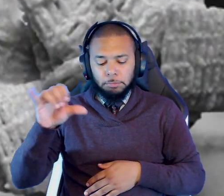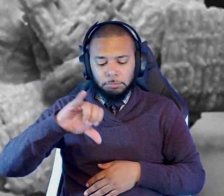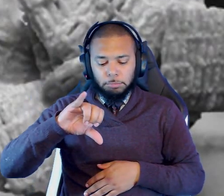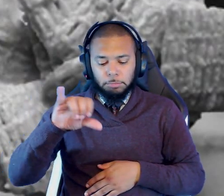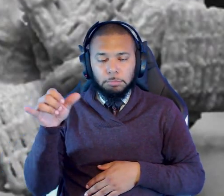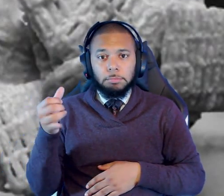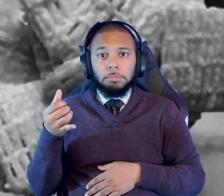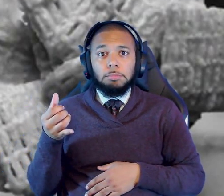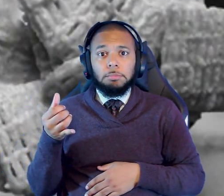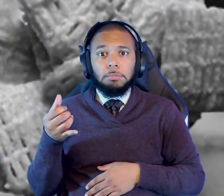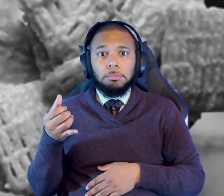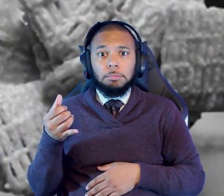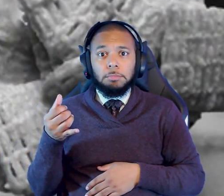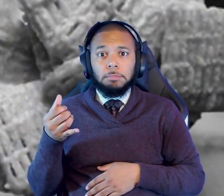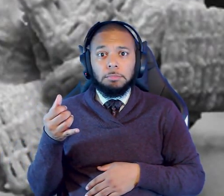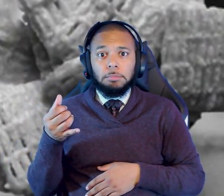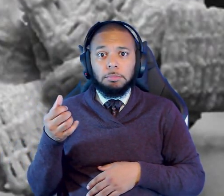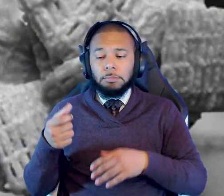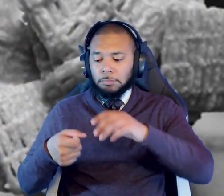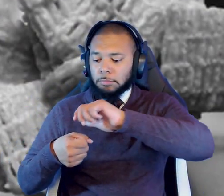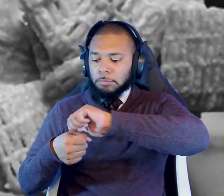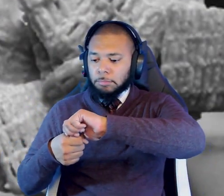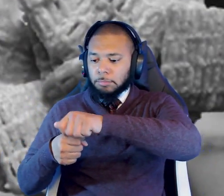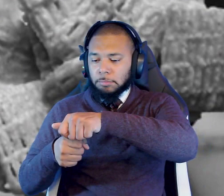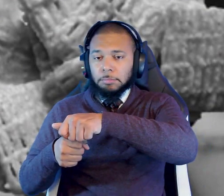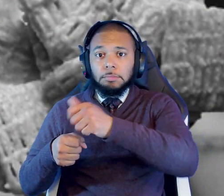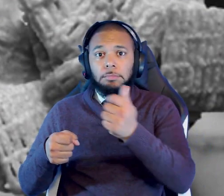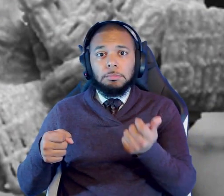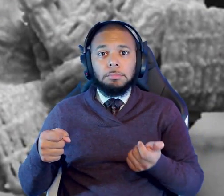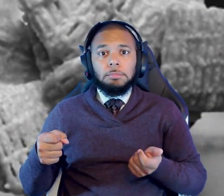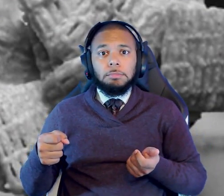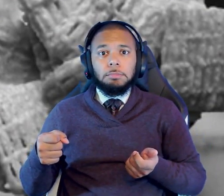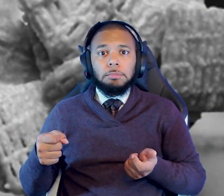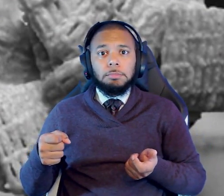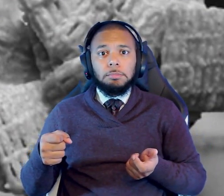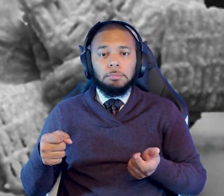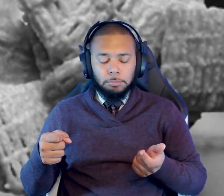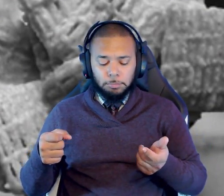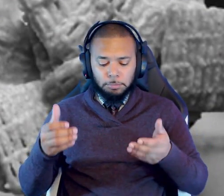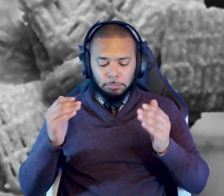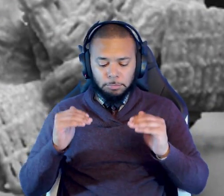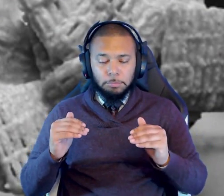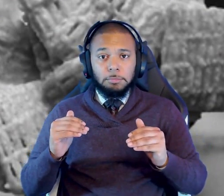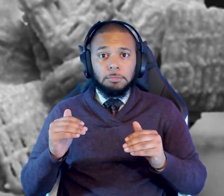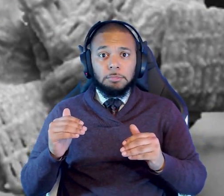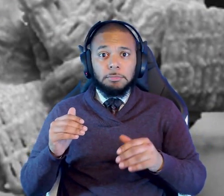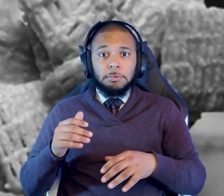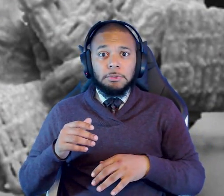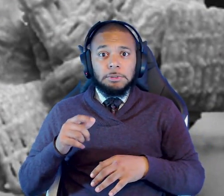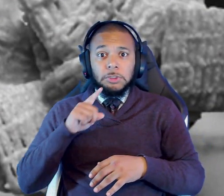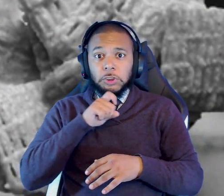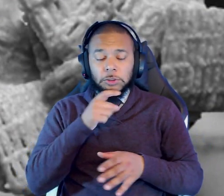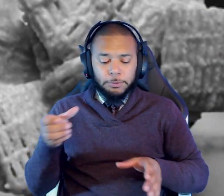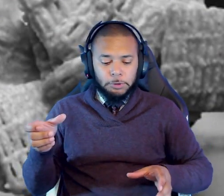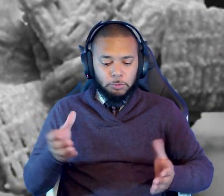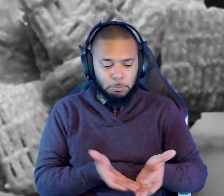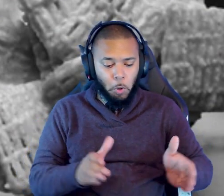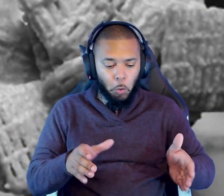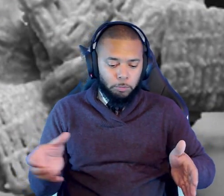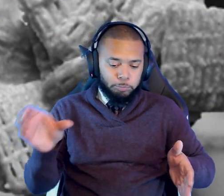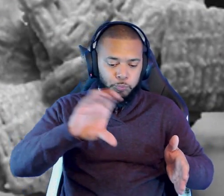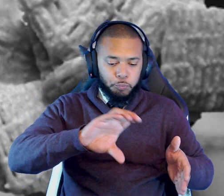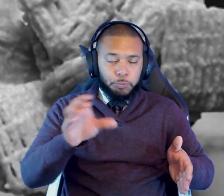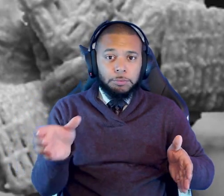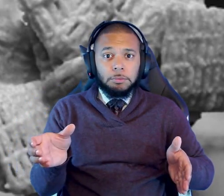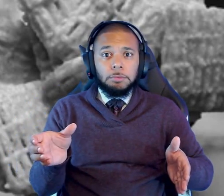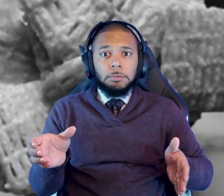Step 3, take the lid off the milk carton. Step 4, tip some cereal into the bowl. Step